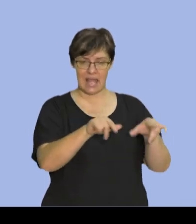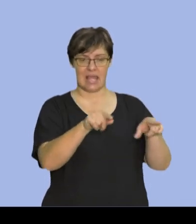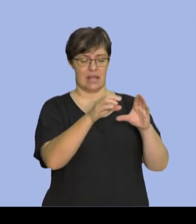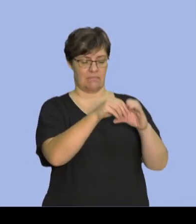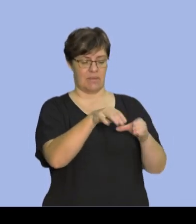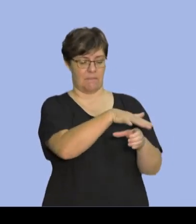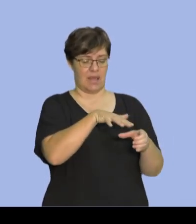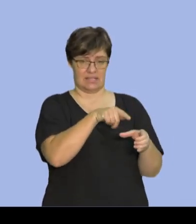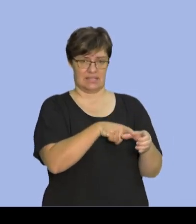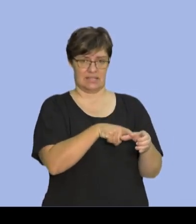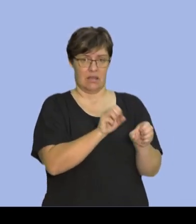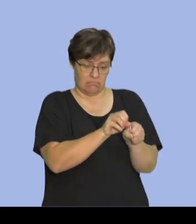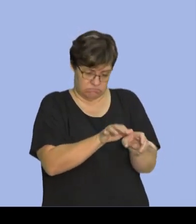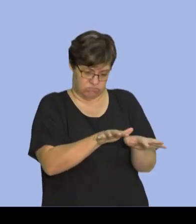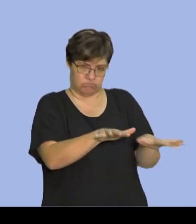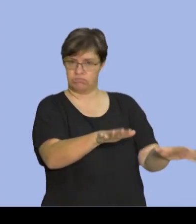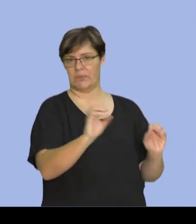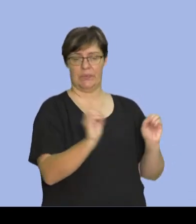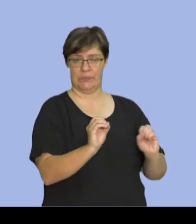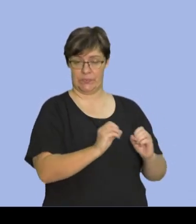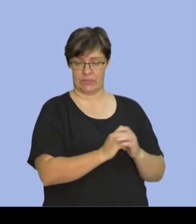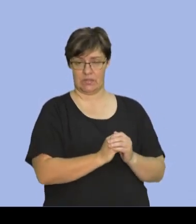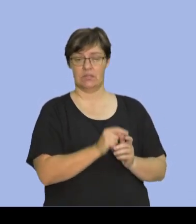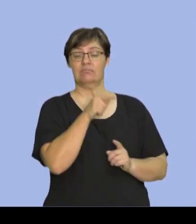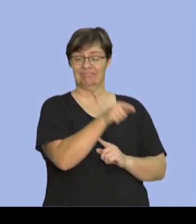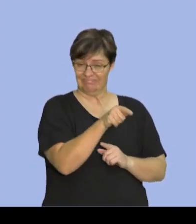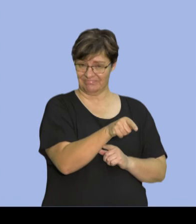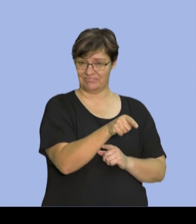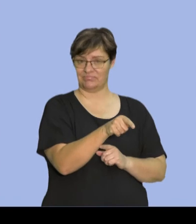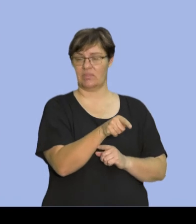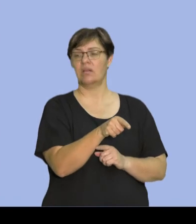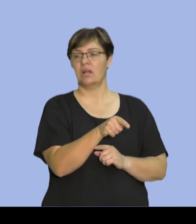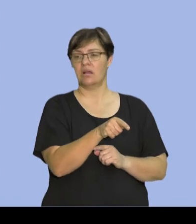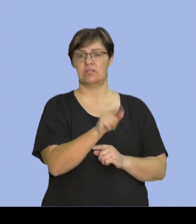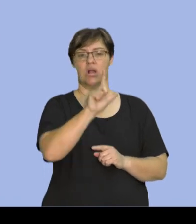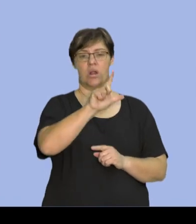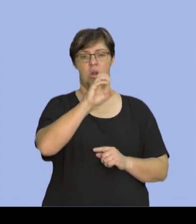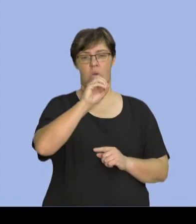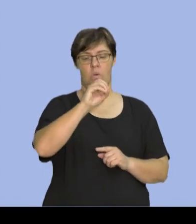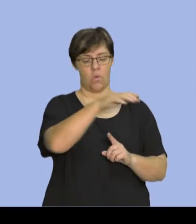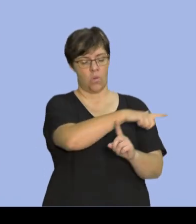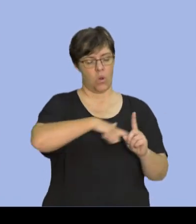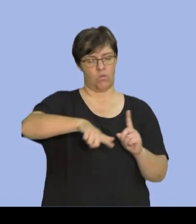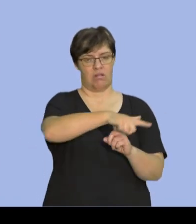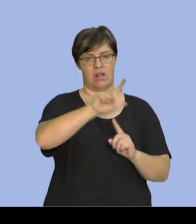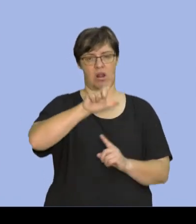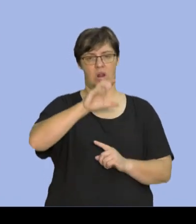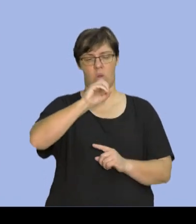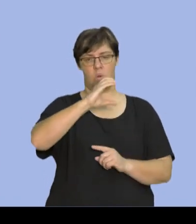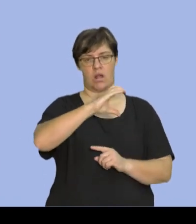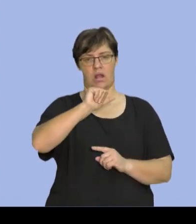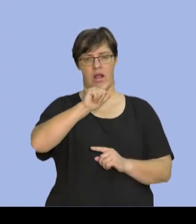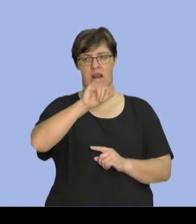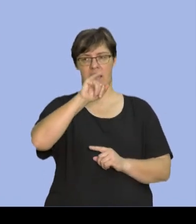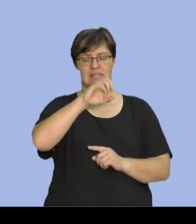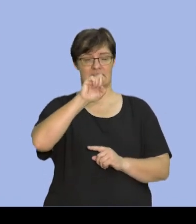site and does not spread. So we say that the benign tumor is localized, meaning that it is found